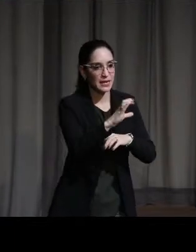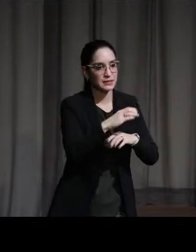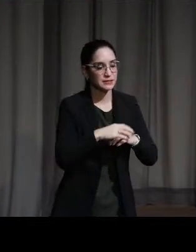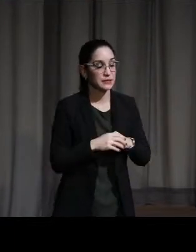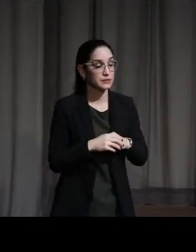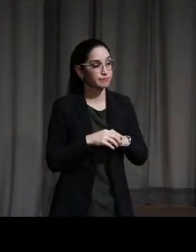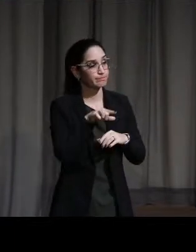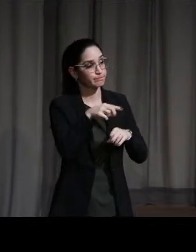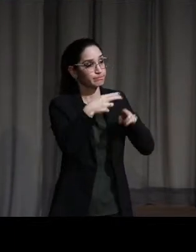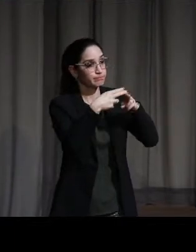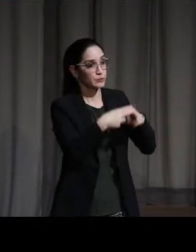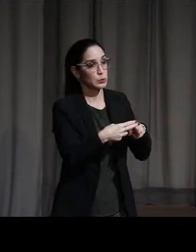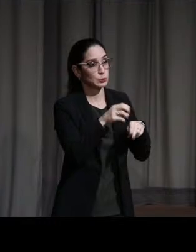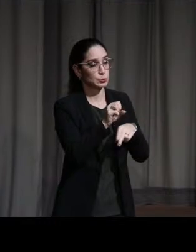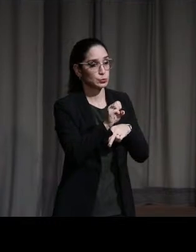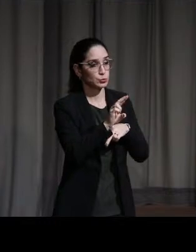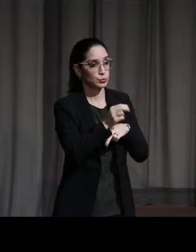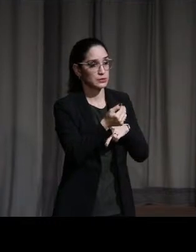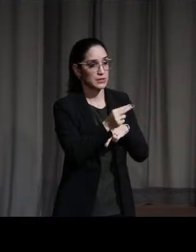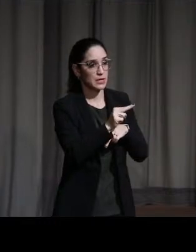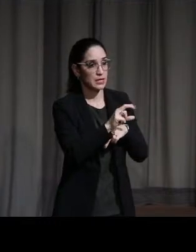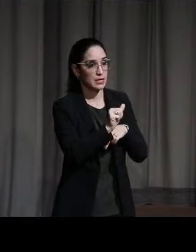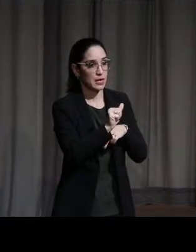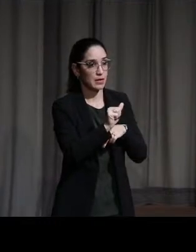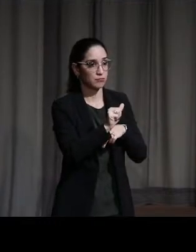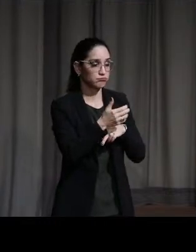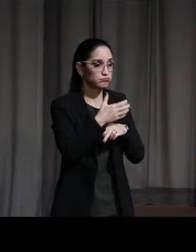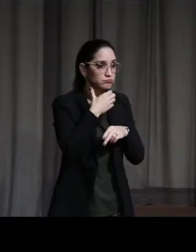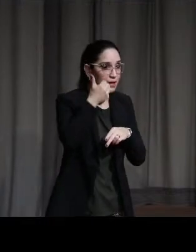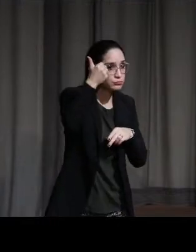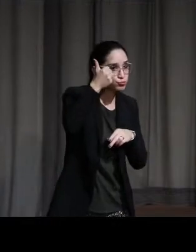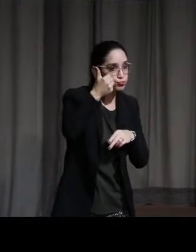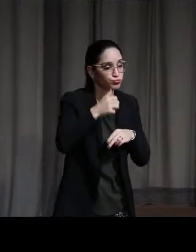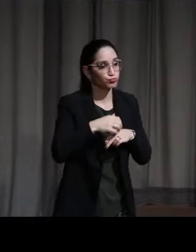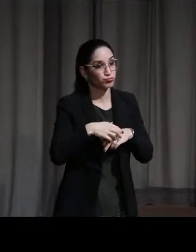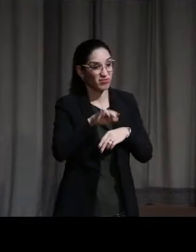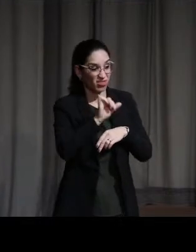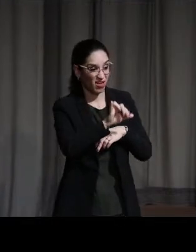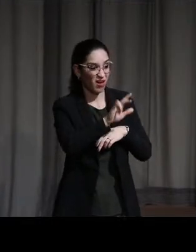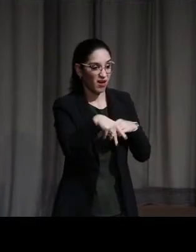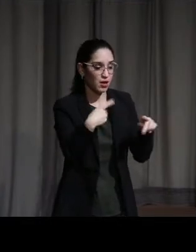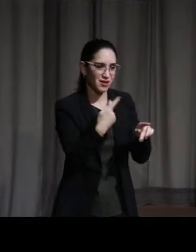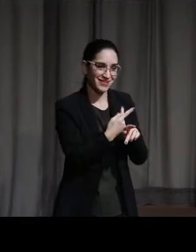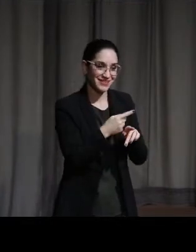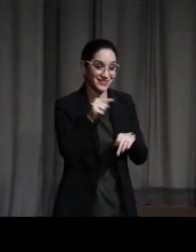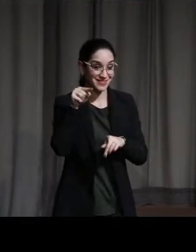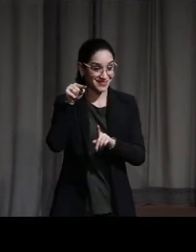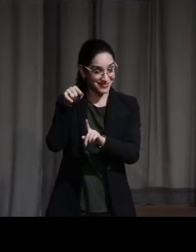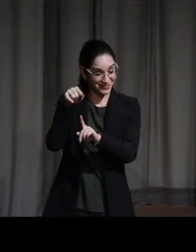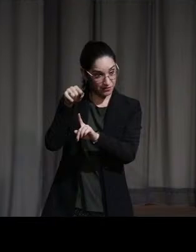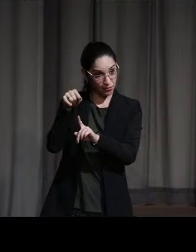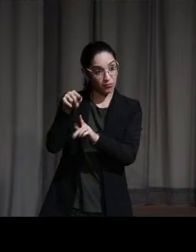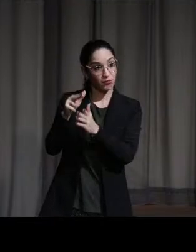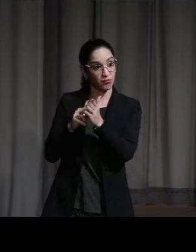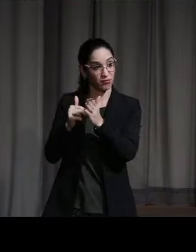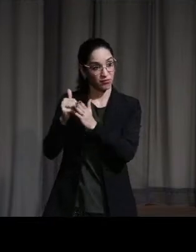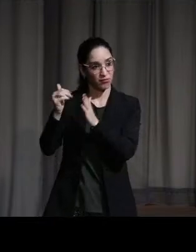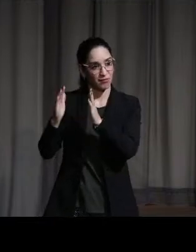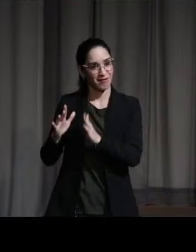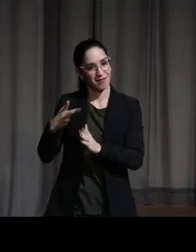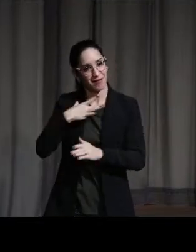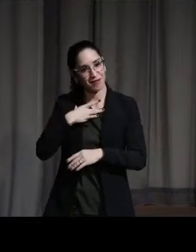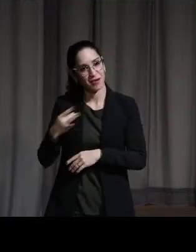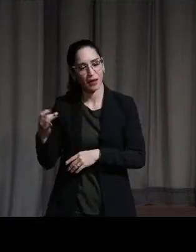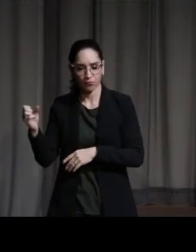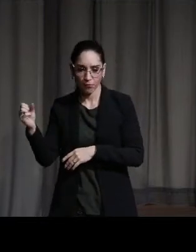the Elders, kind of a play on that. And so he likes to go back and retrieve these